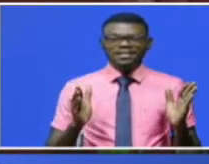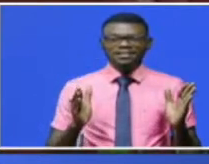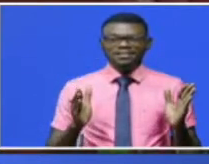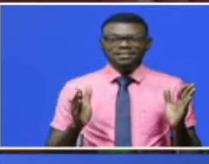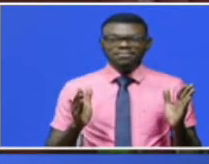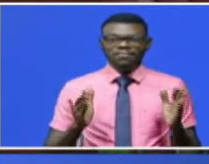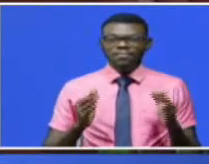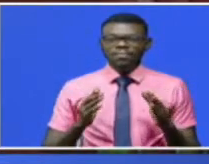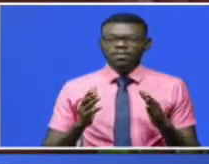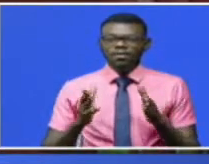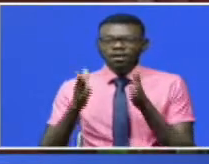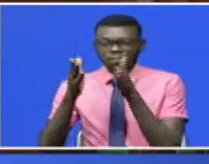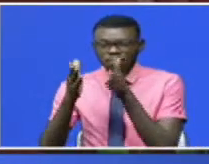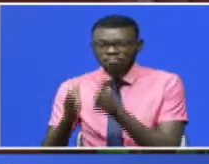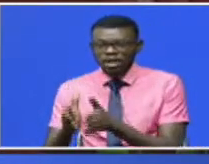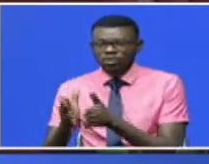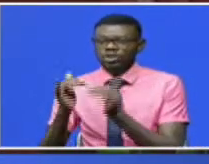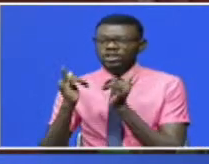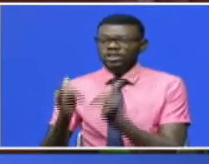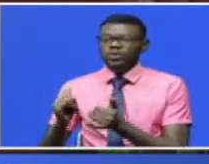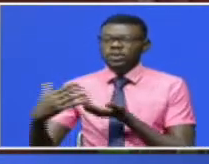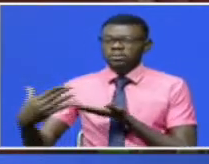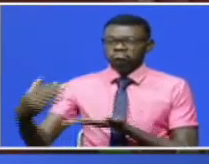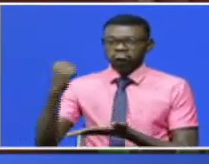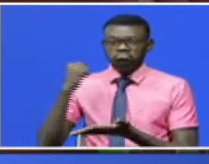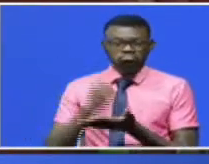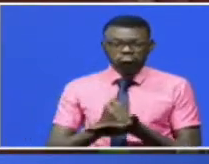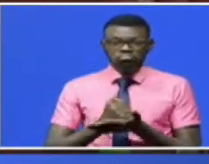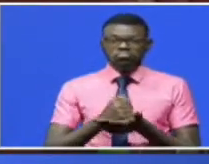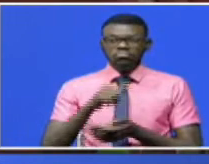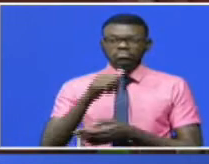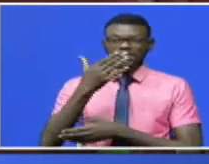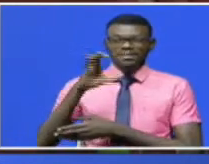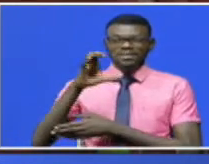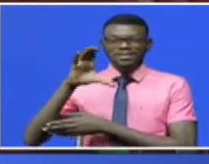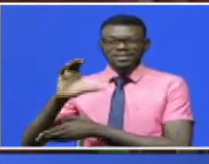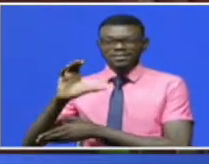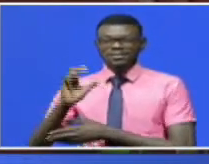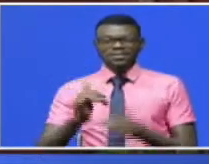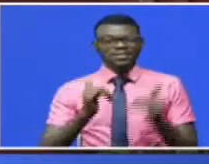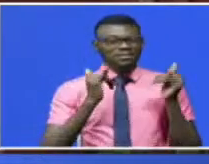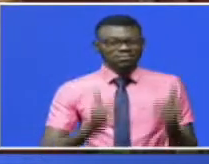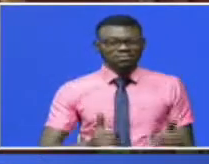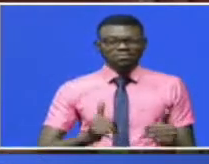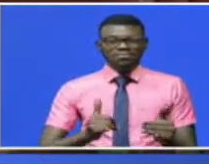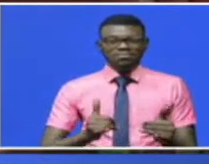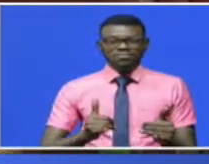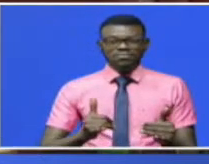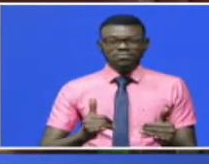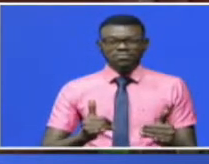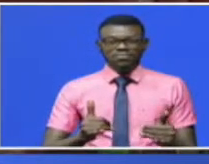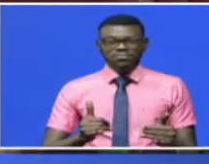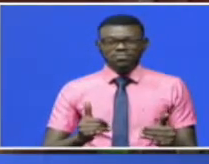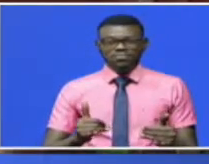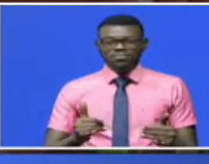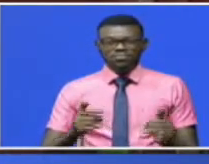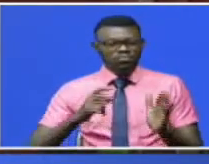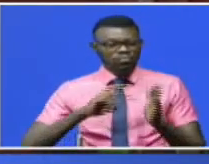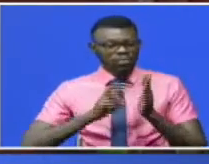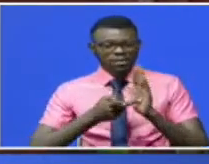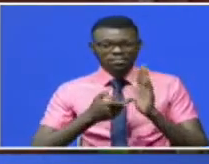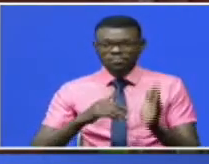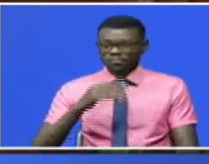Whoever will come in will appoint new CECs. Can this Honorable